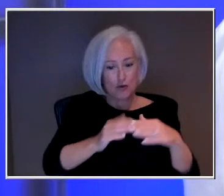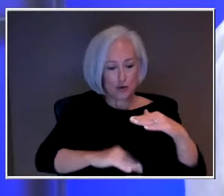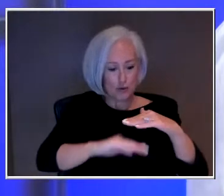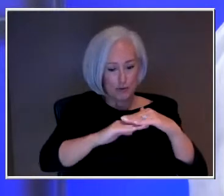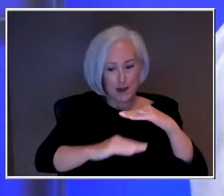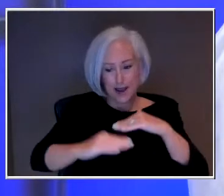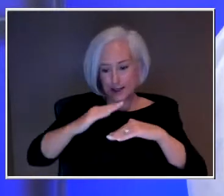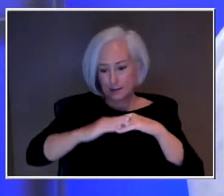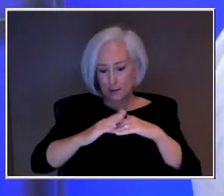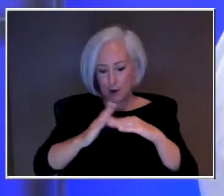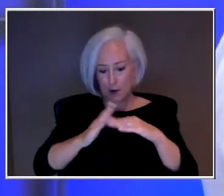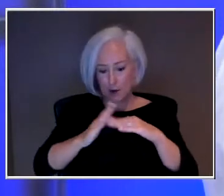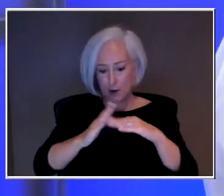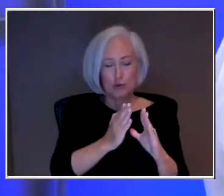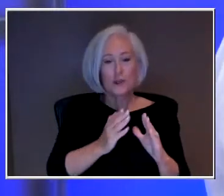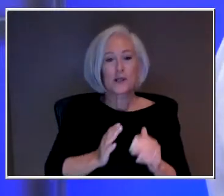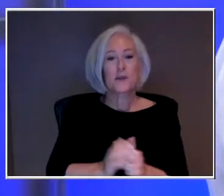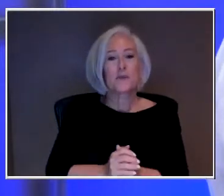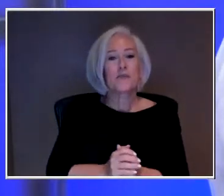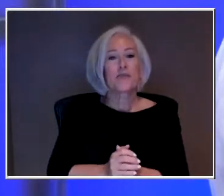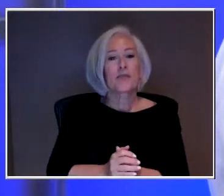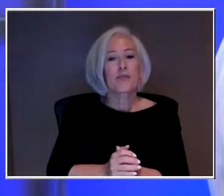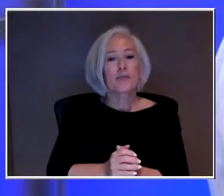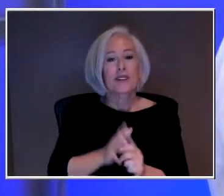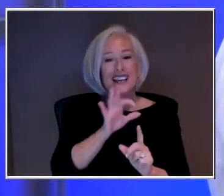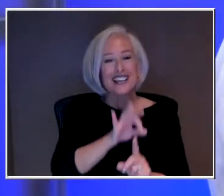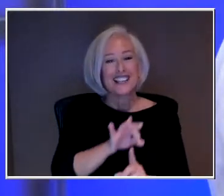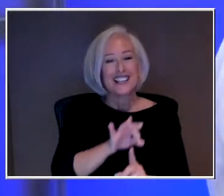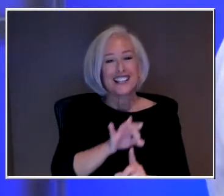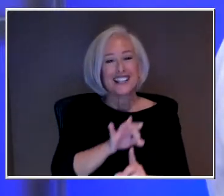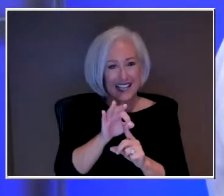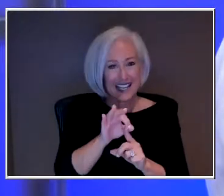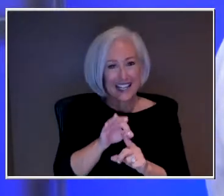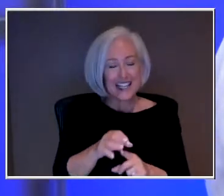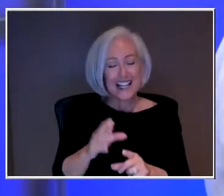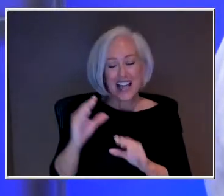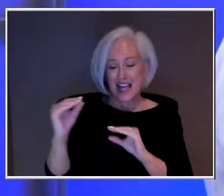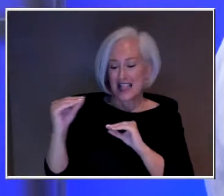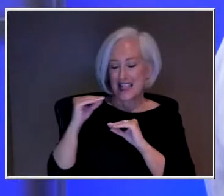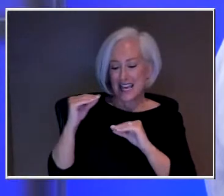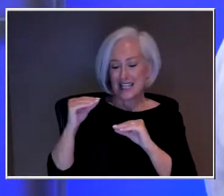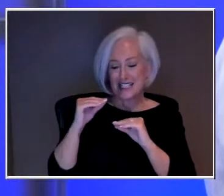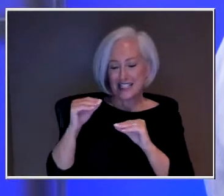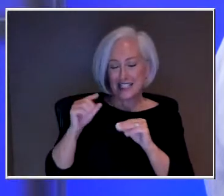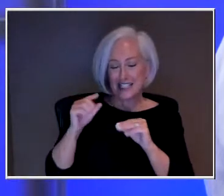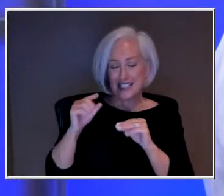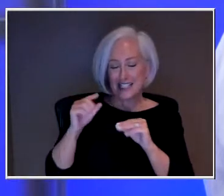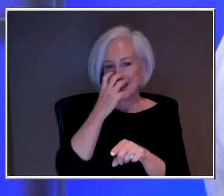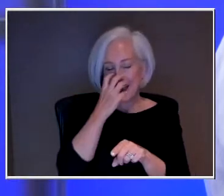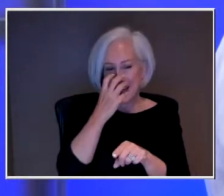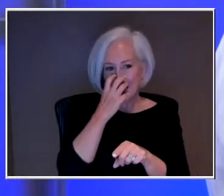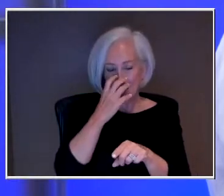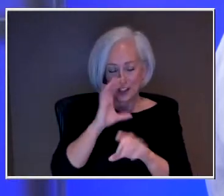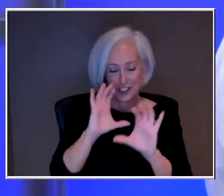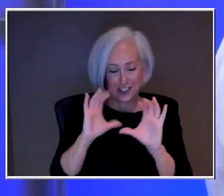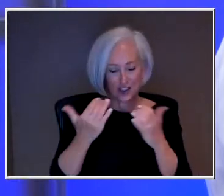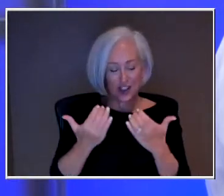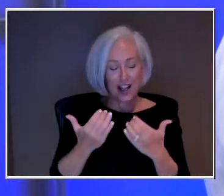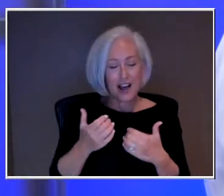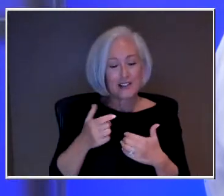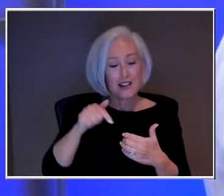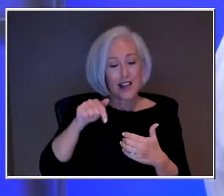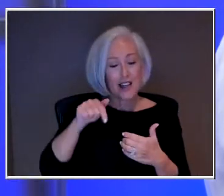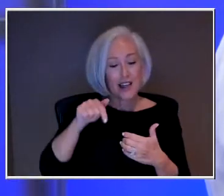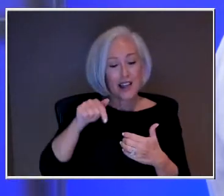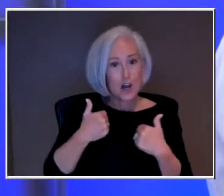because when you move, they always teach us in anesthesia, and it's relevant in this situation. You have nerve